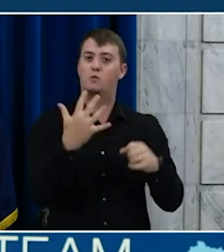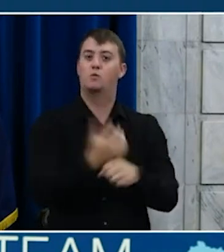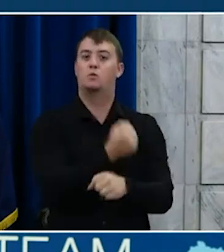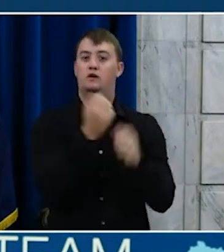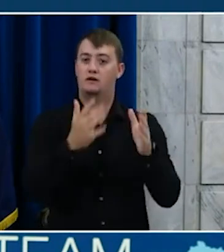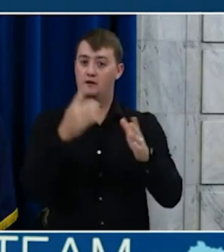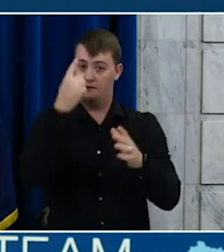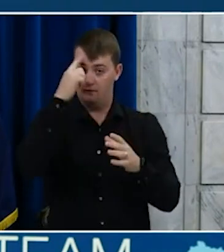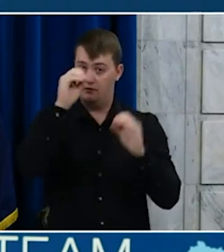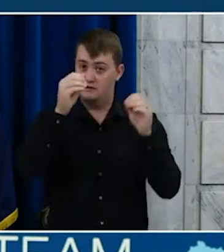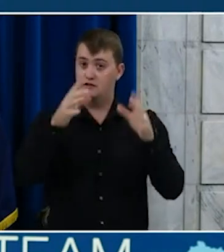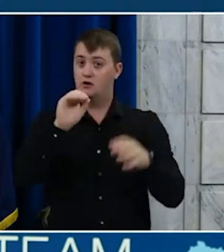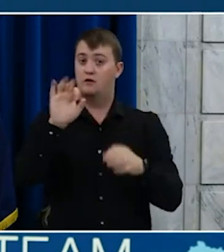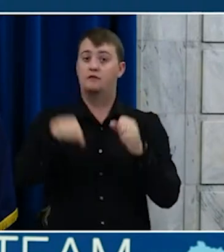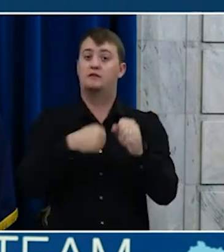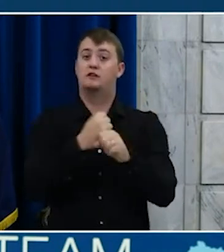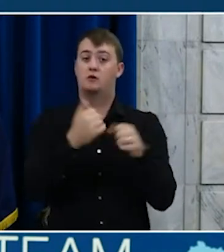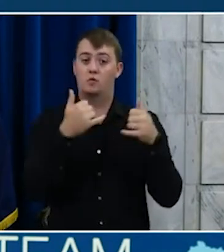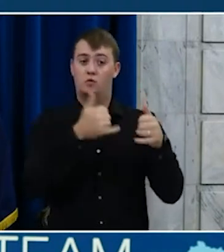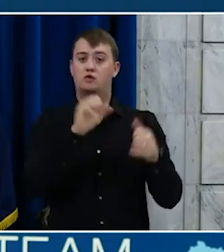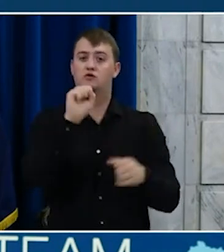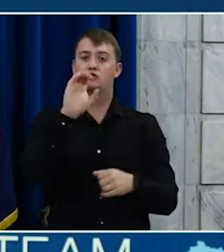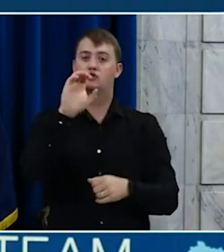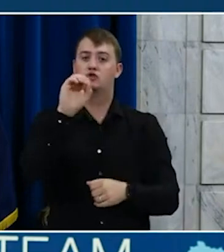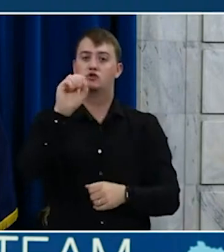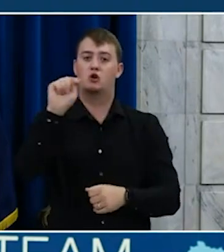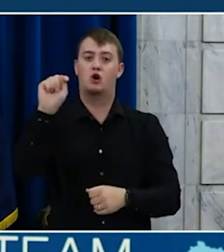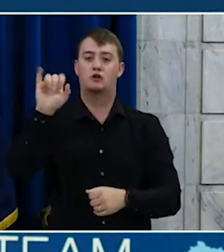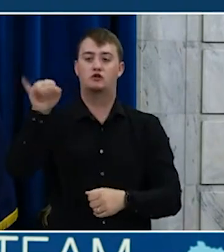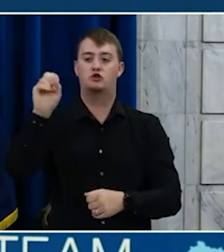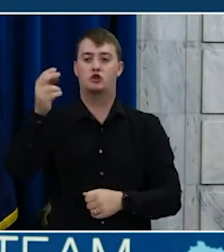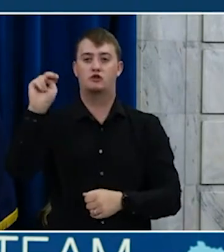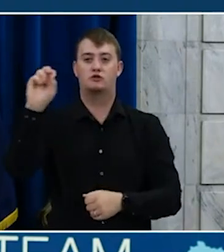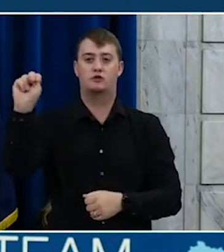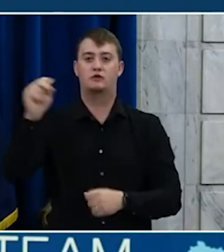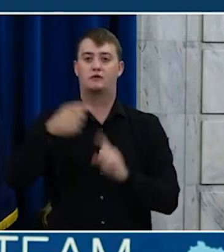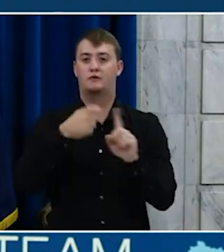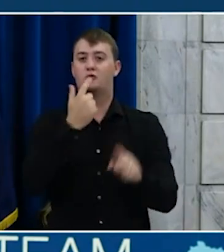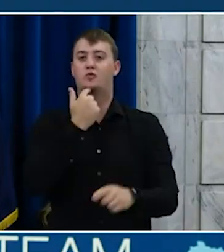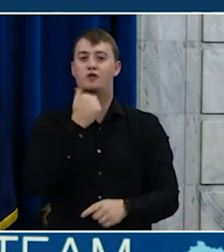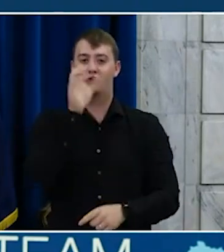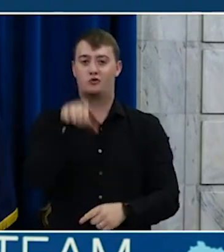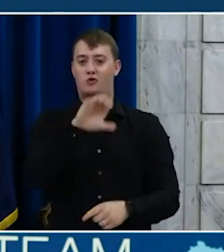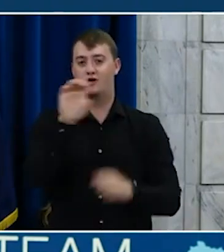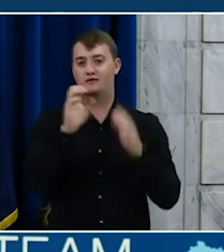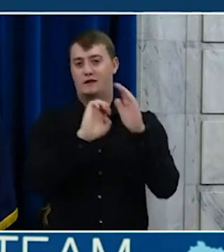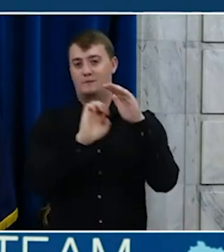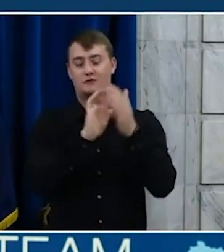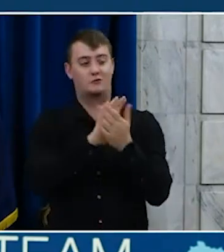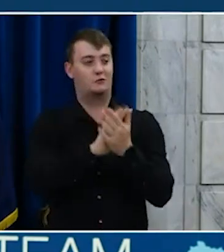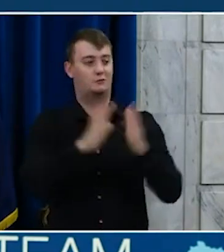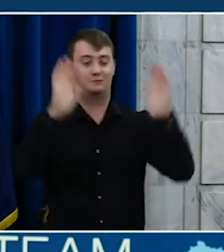Kentucky Teacher of the Year Award is Mr. Scott Johnson from Red Cross Elementary School.